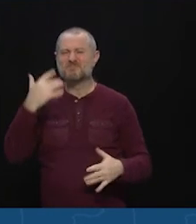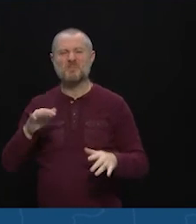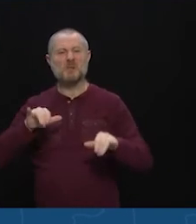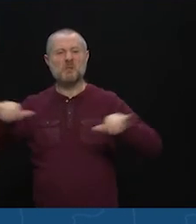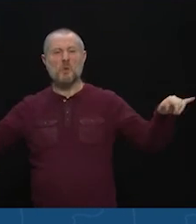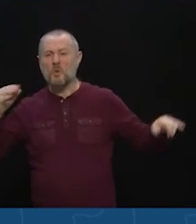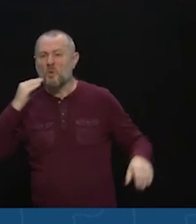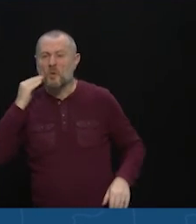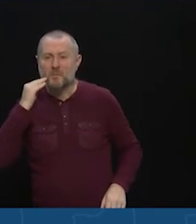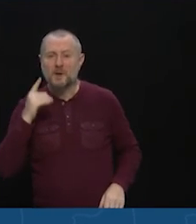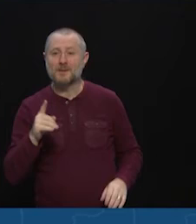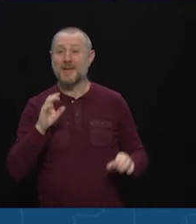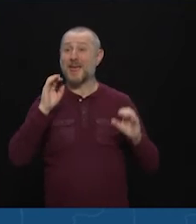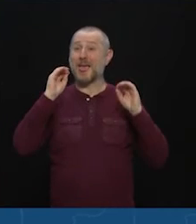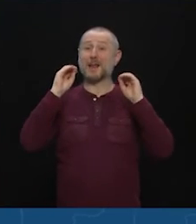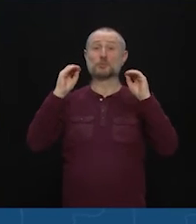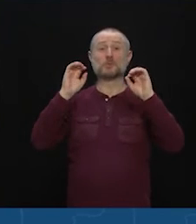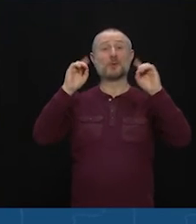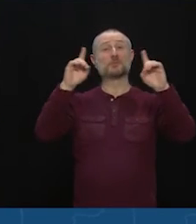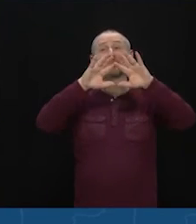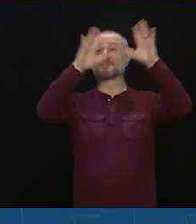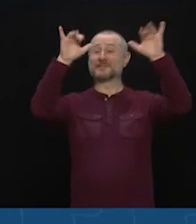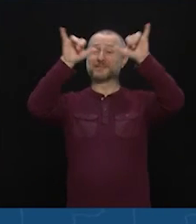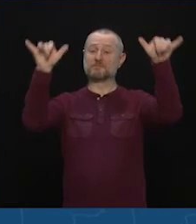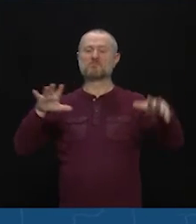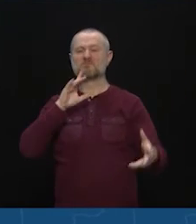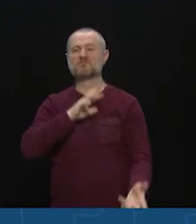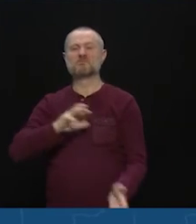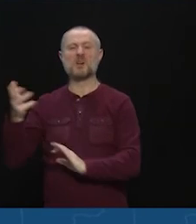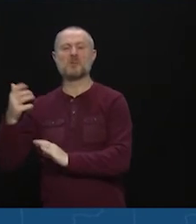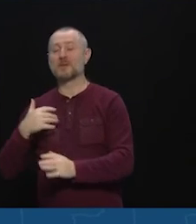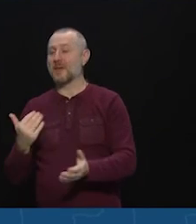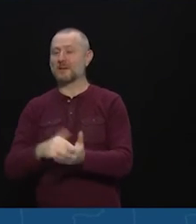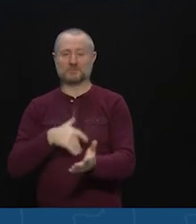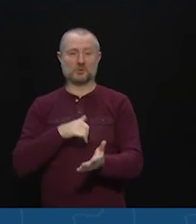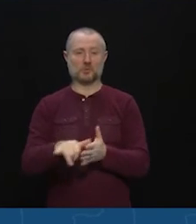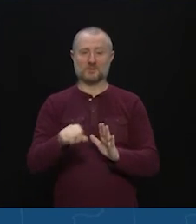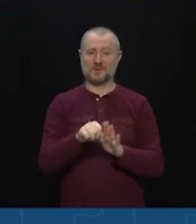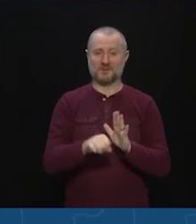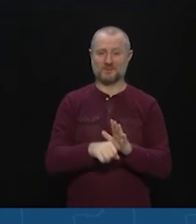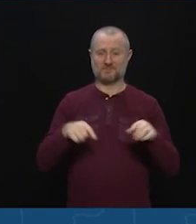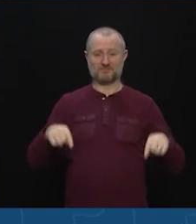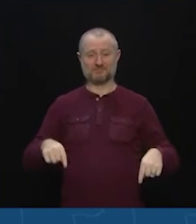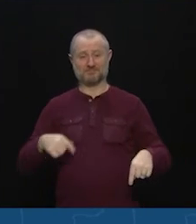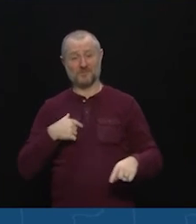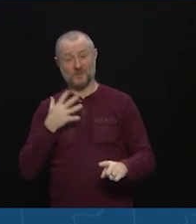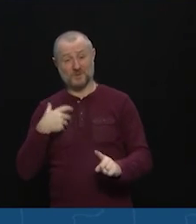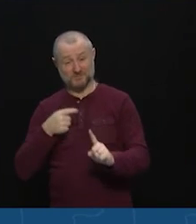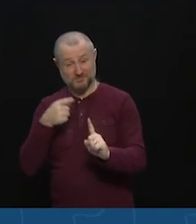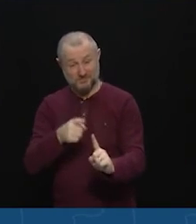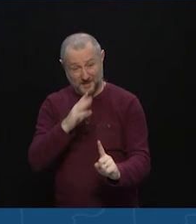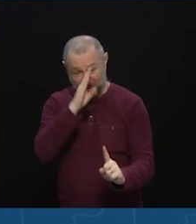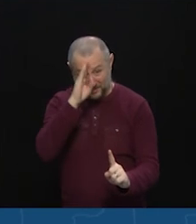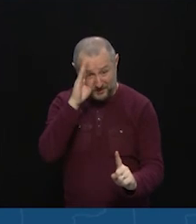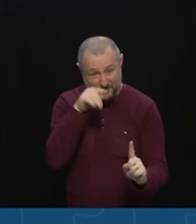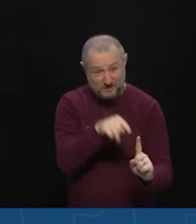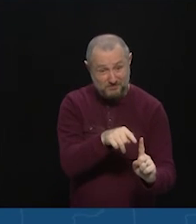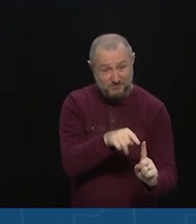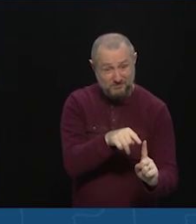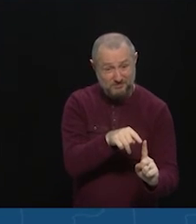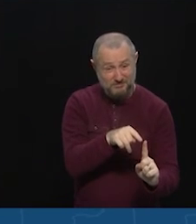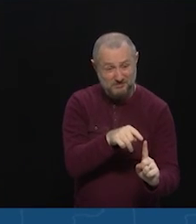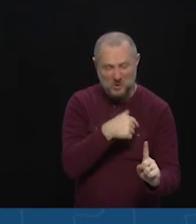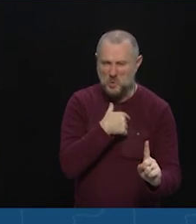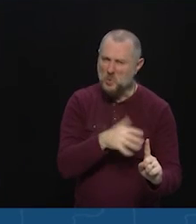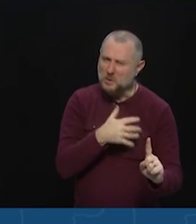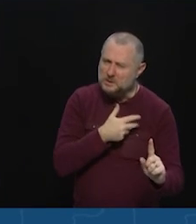want to see that happen here in the state of New York. And with respect to hospitals, we are hands-on with them. to deploy everything from our National Guard, and